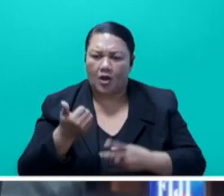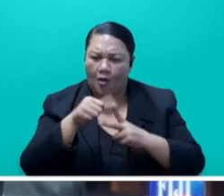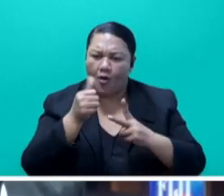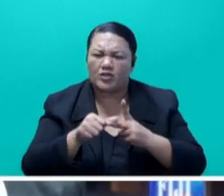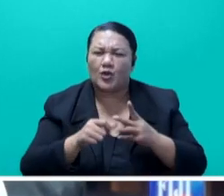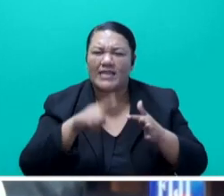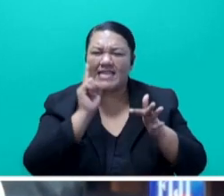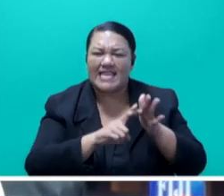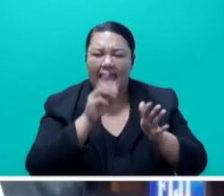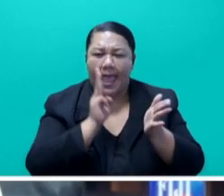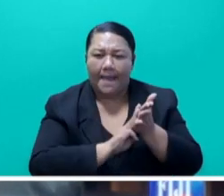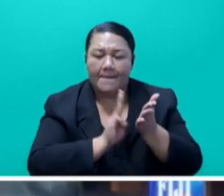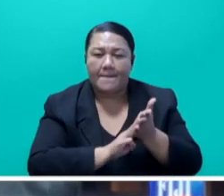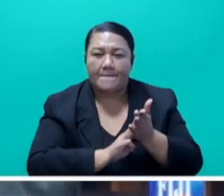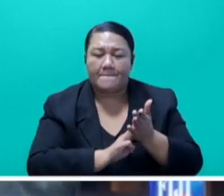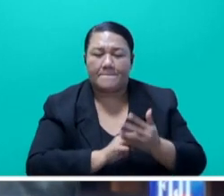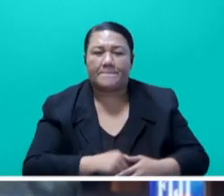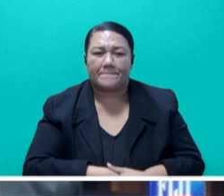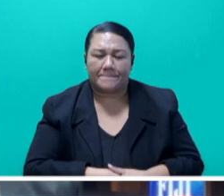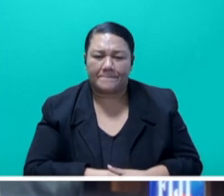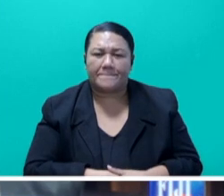Yemen, where we have one officer,